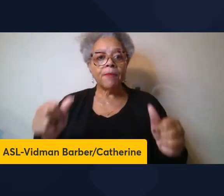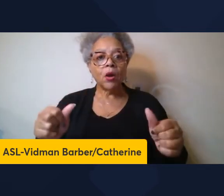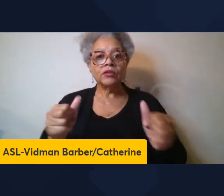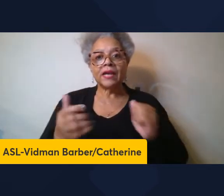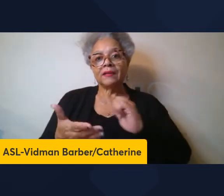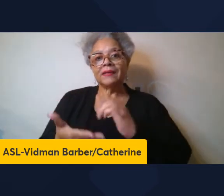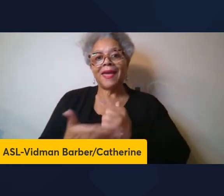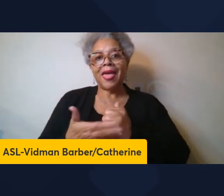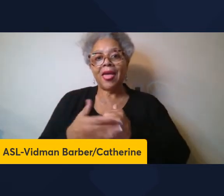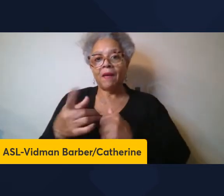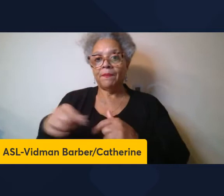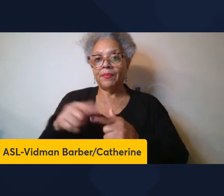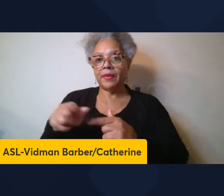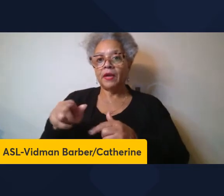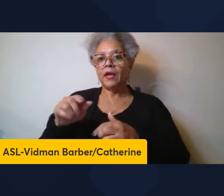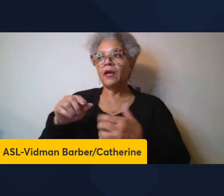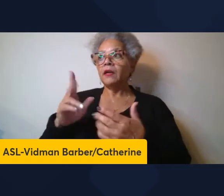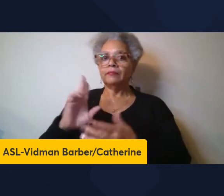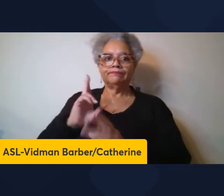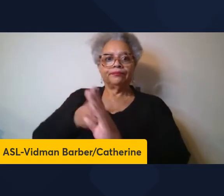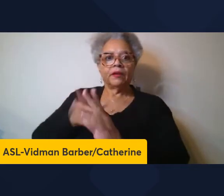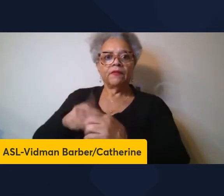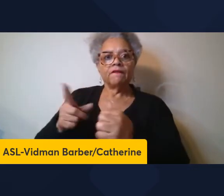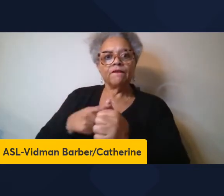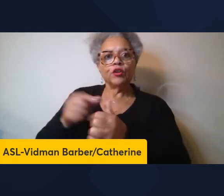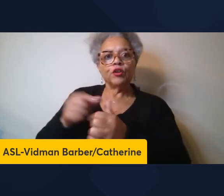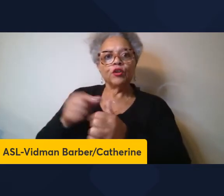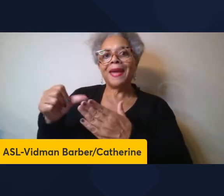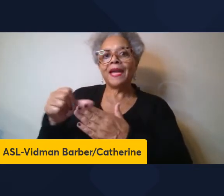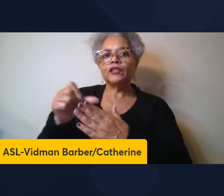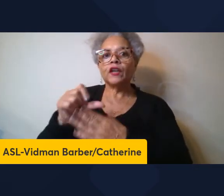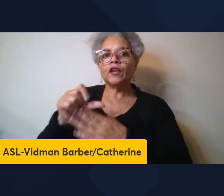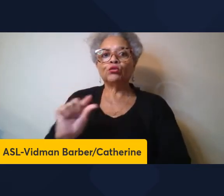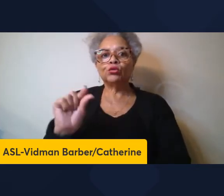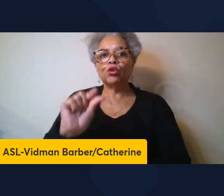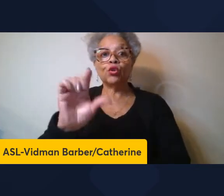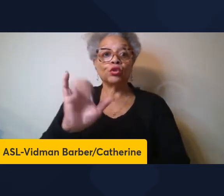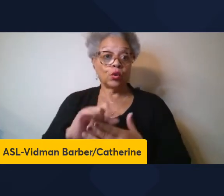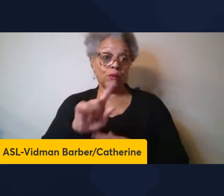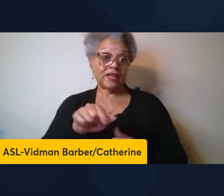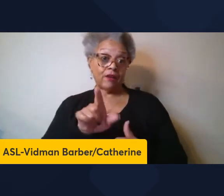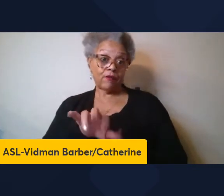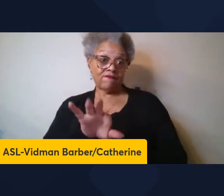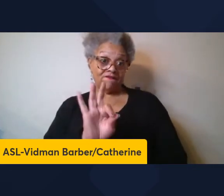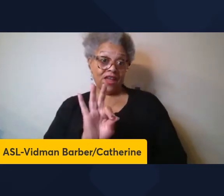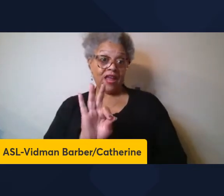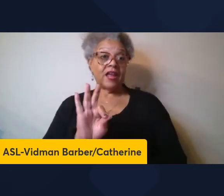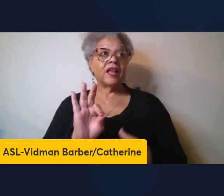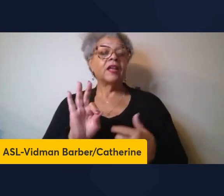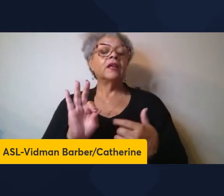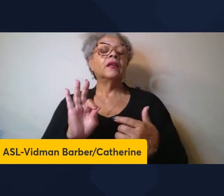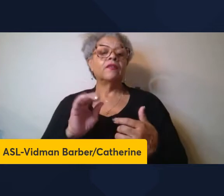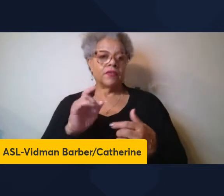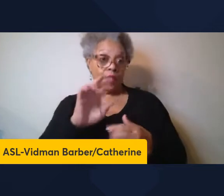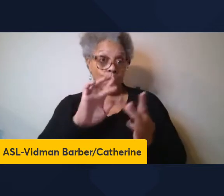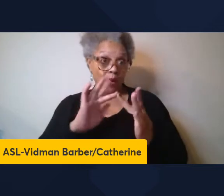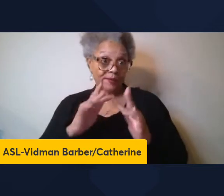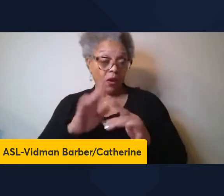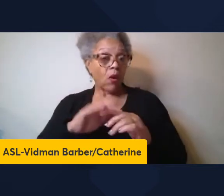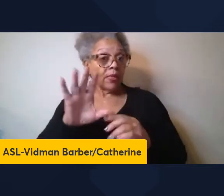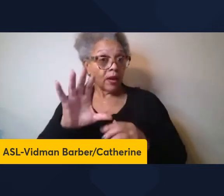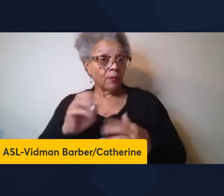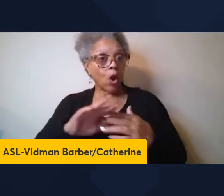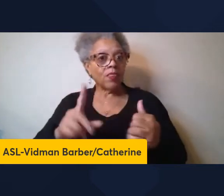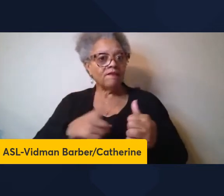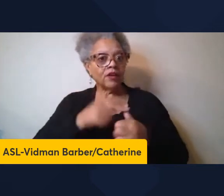on the first page of Google. So when people looked for a particular topic, they would find the websites of these companies on the